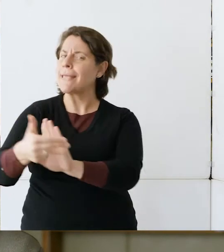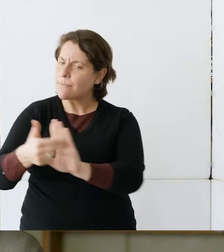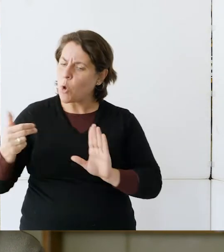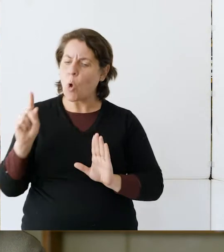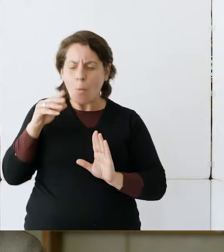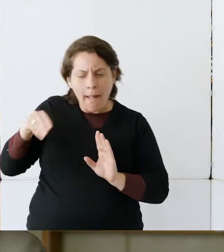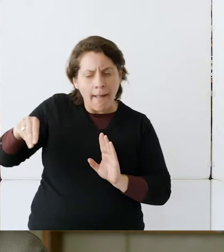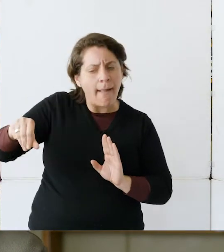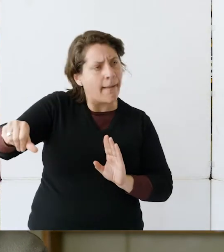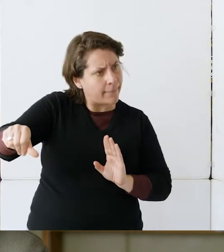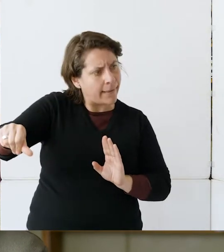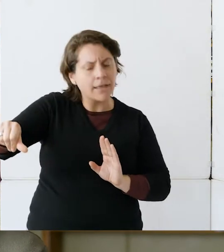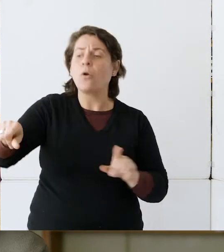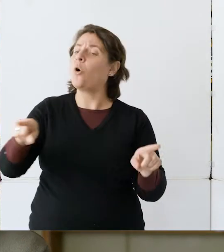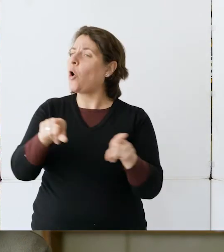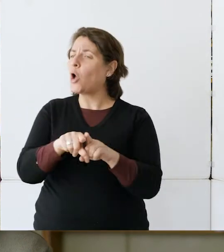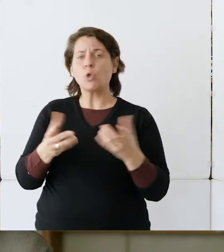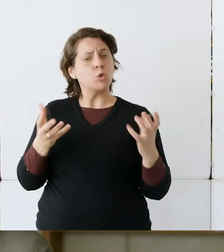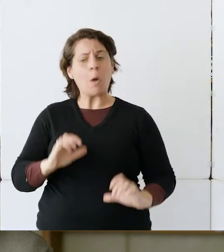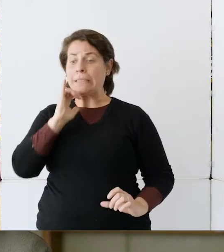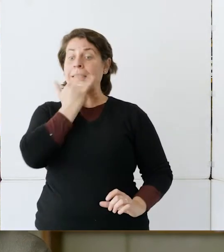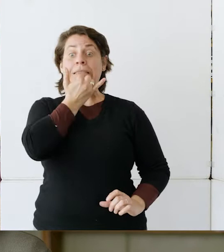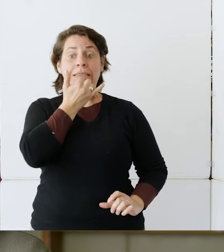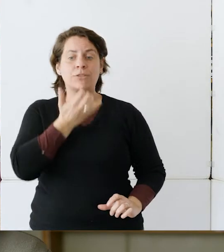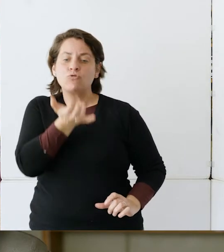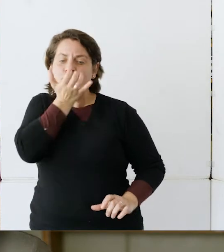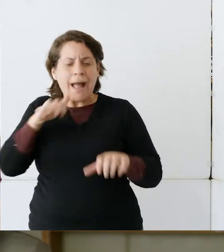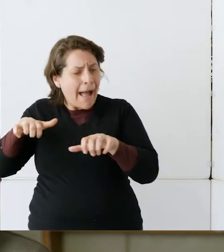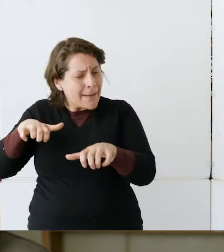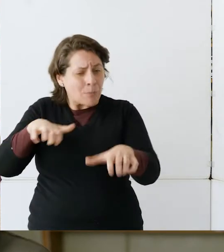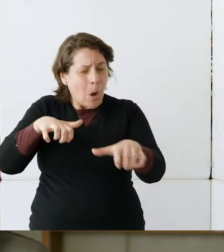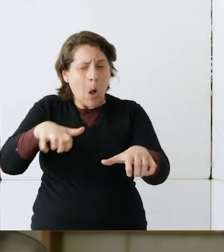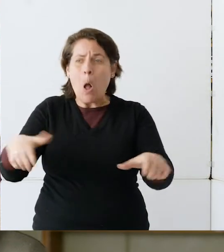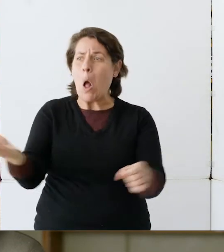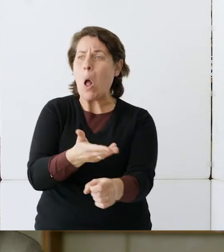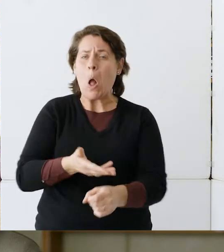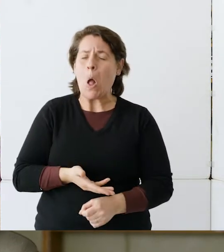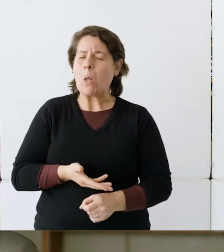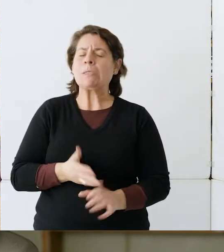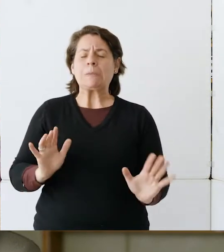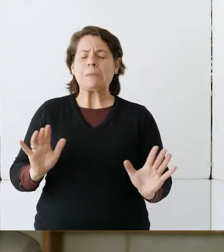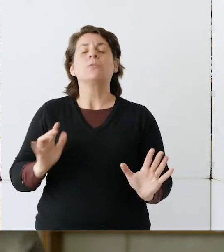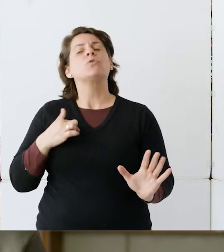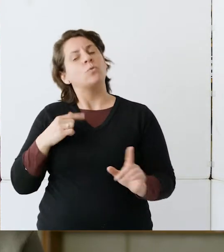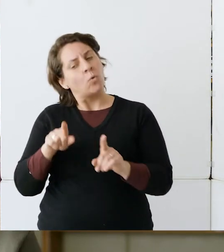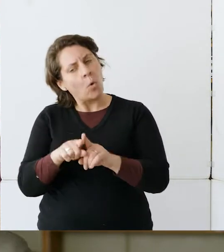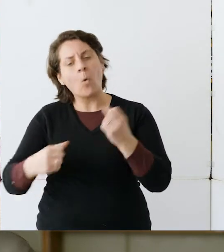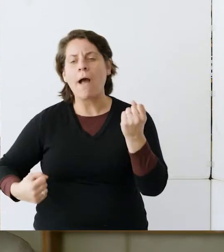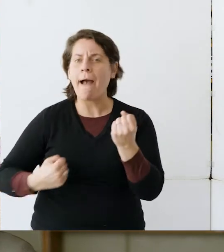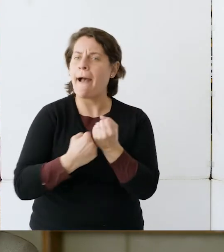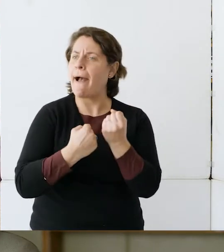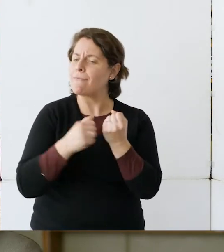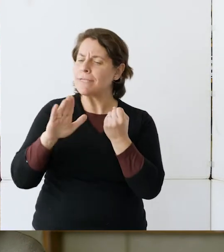that's not accidentally going to get mowed. And also be an advocate for your seeds and encourage your family not to